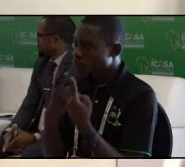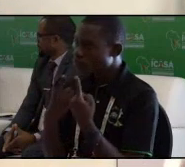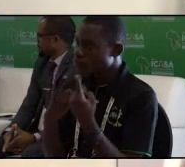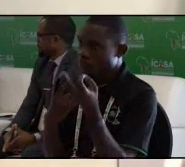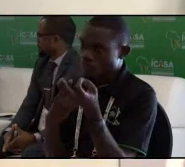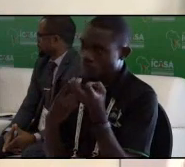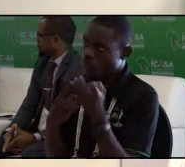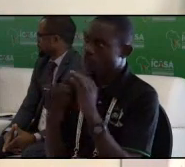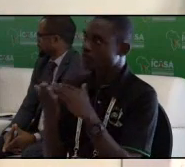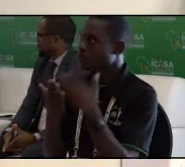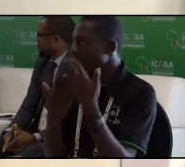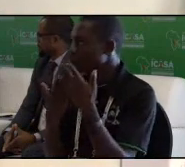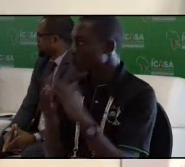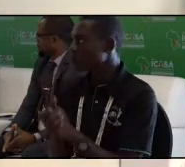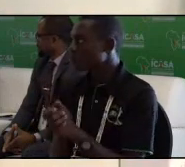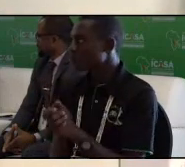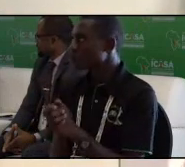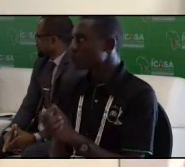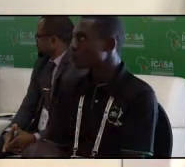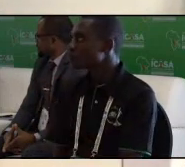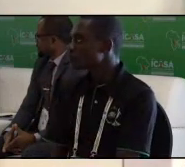side as well as from the demand side?